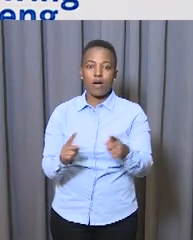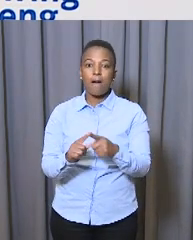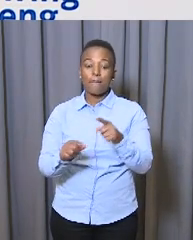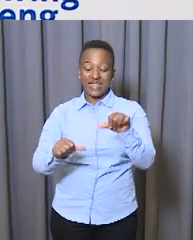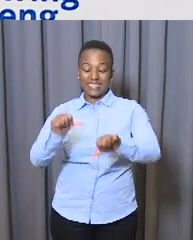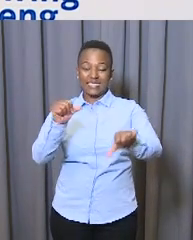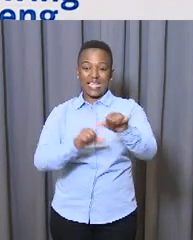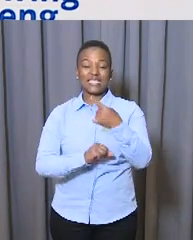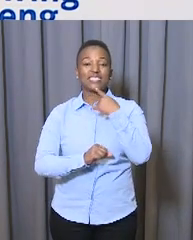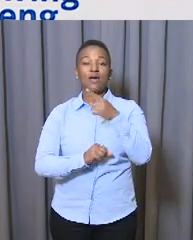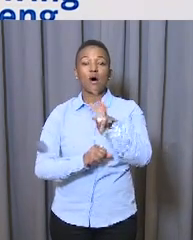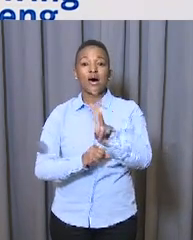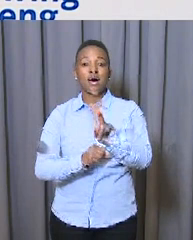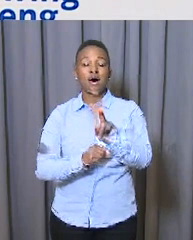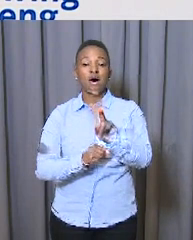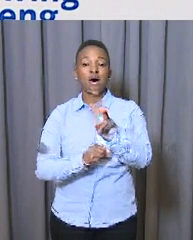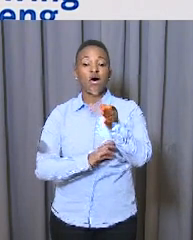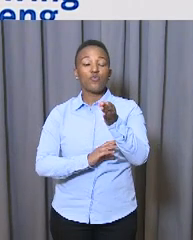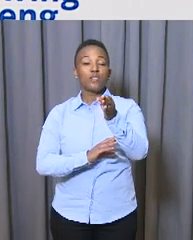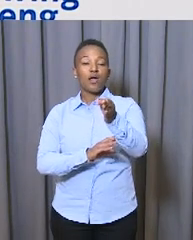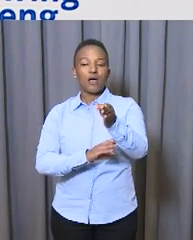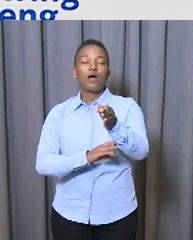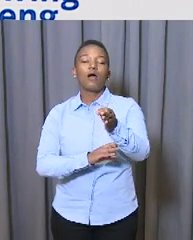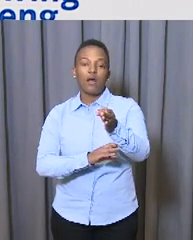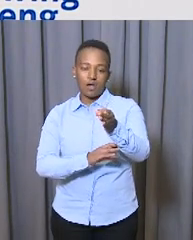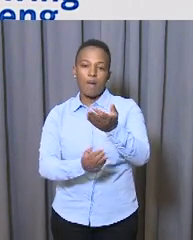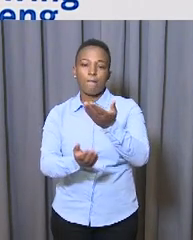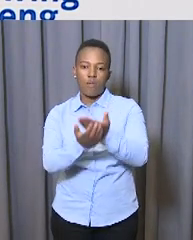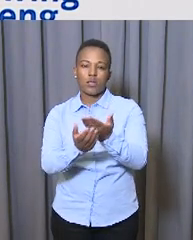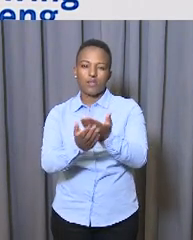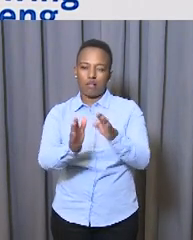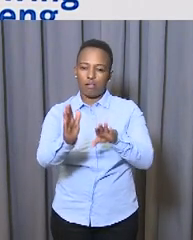still tough. There's winter.